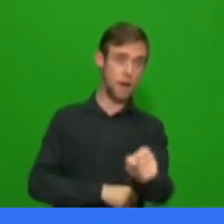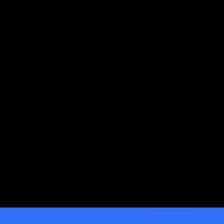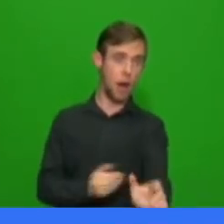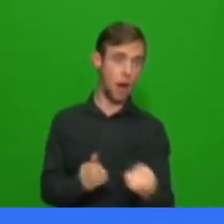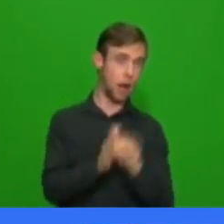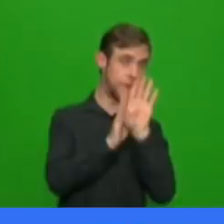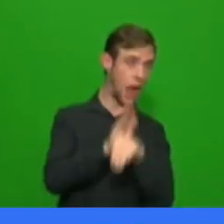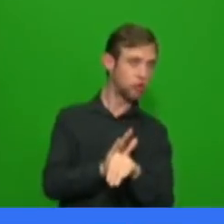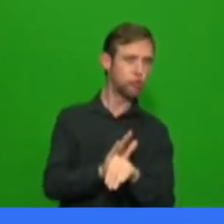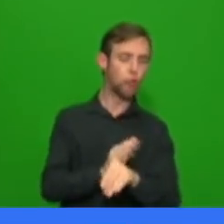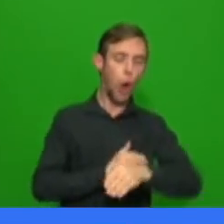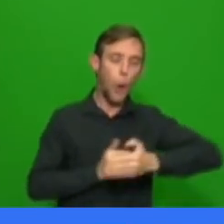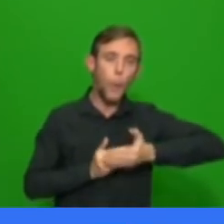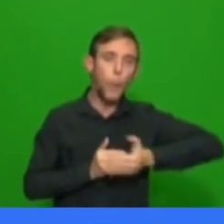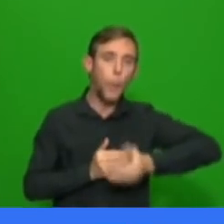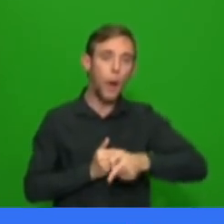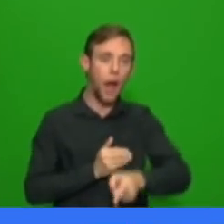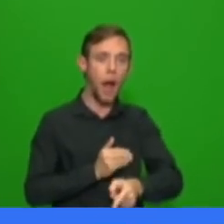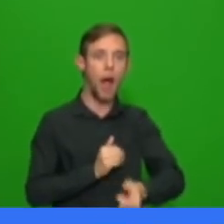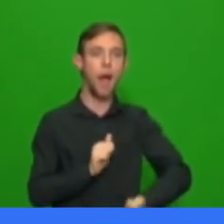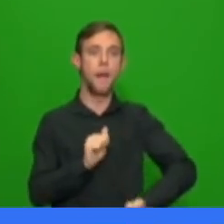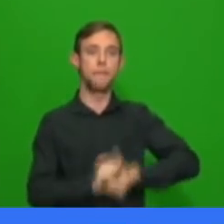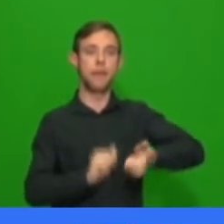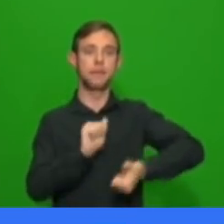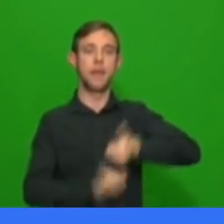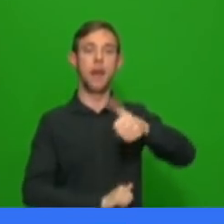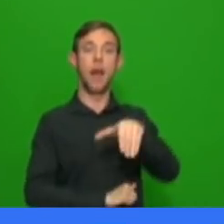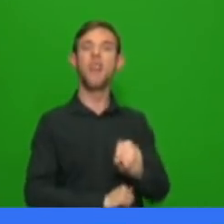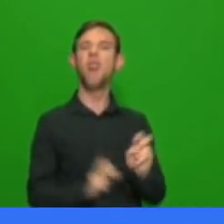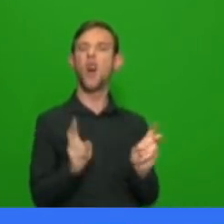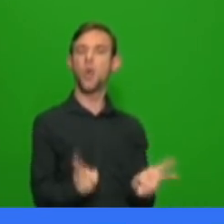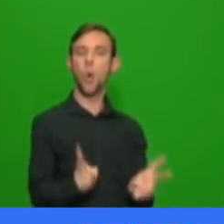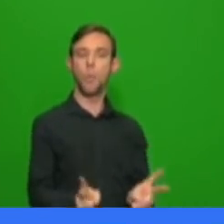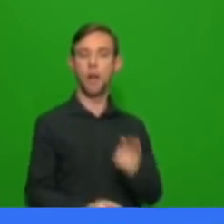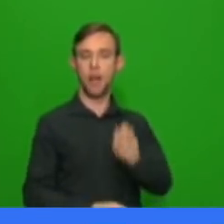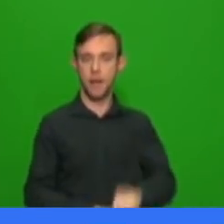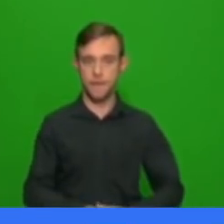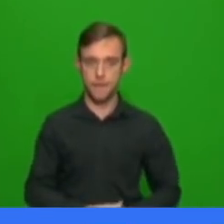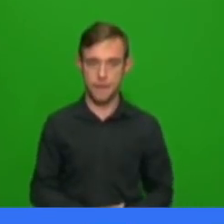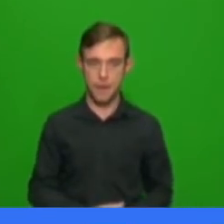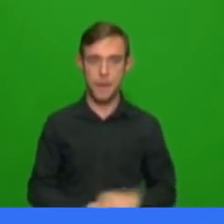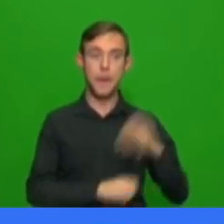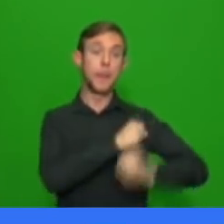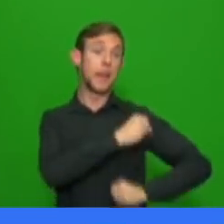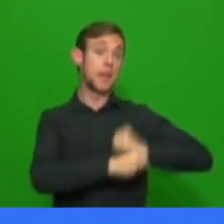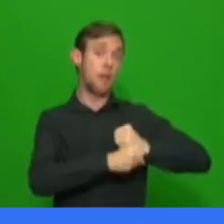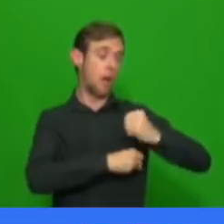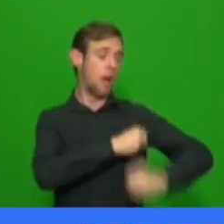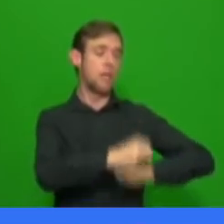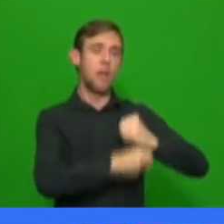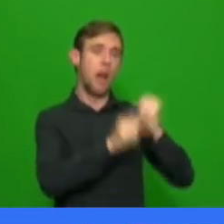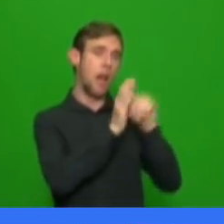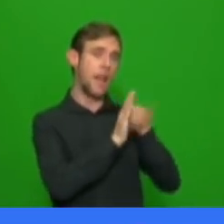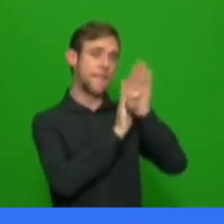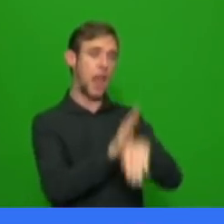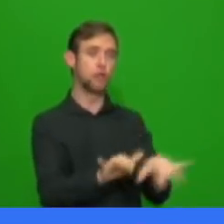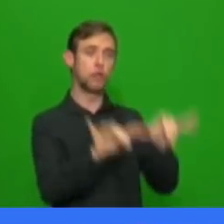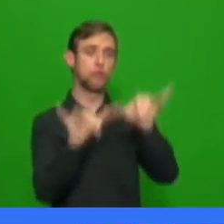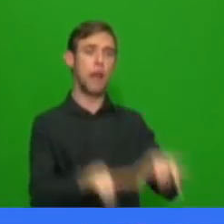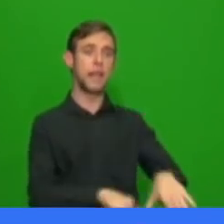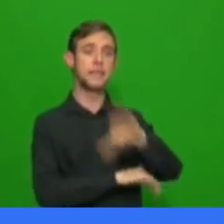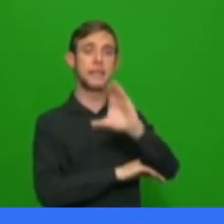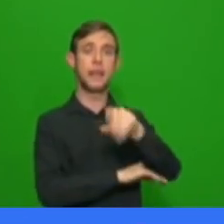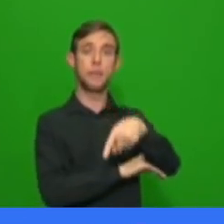slightly. The year-on-year inflation rate, as measured by the Consumer Price Index for all urban